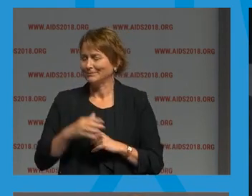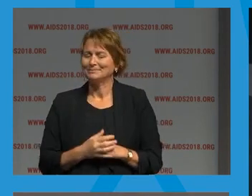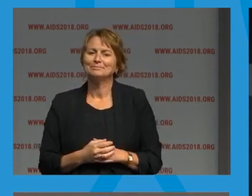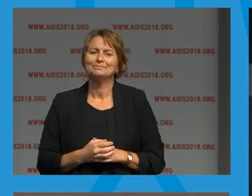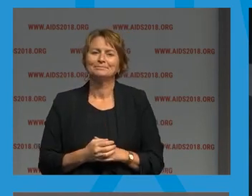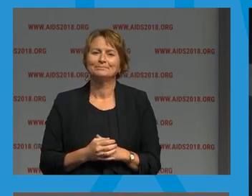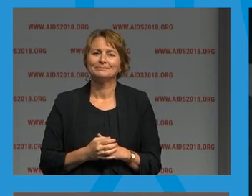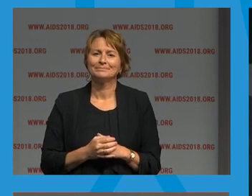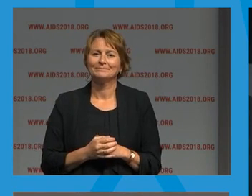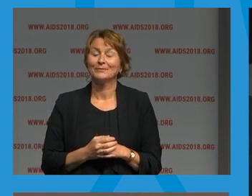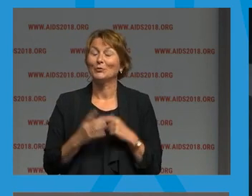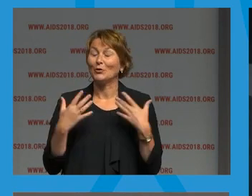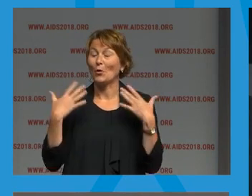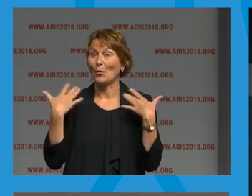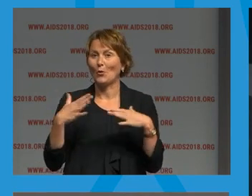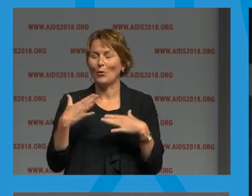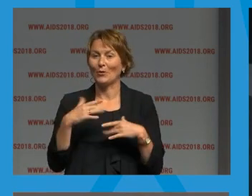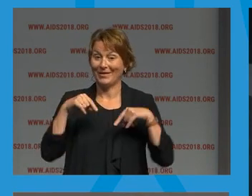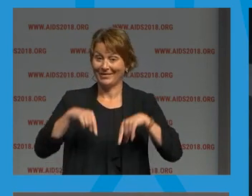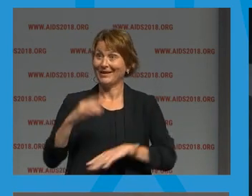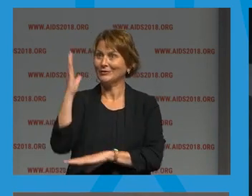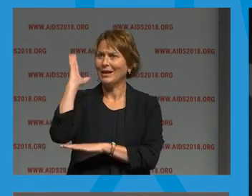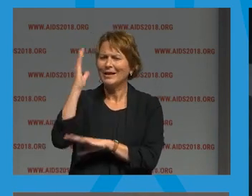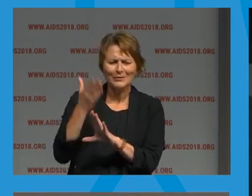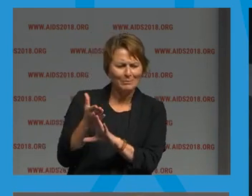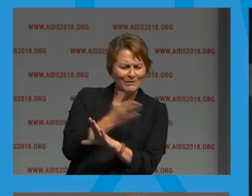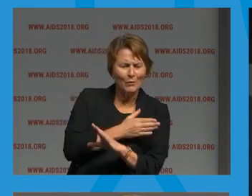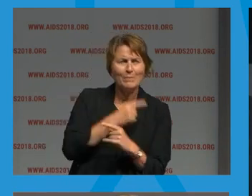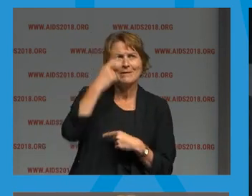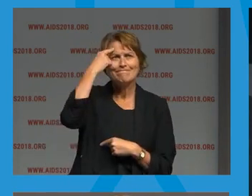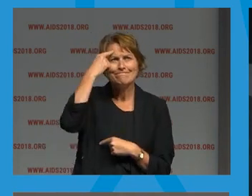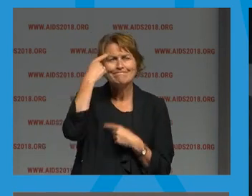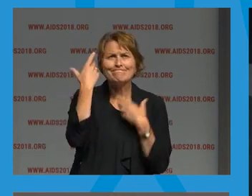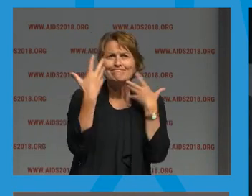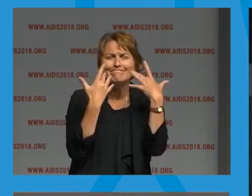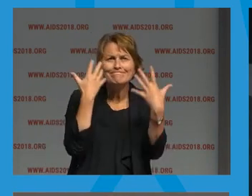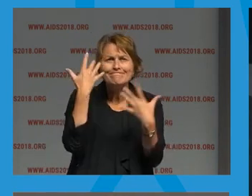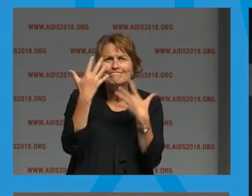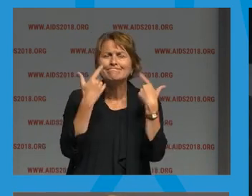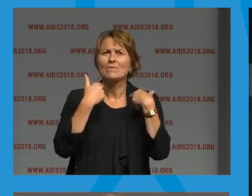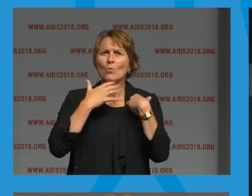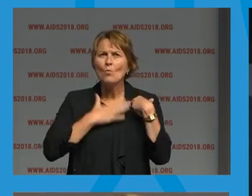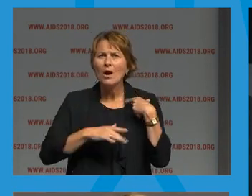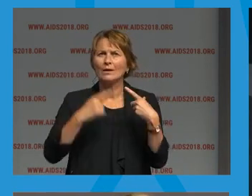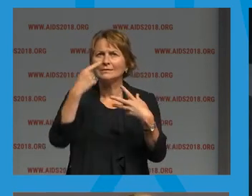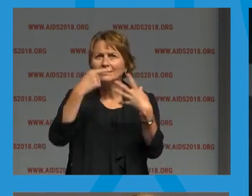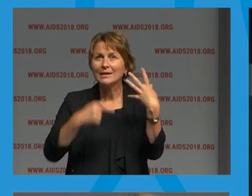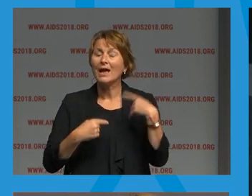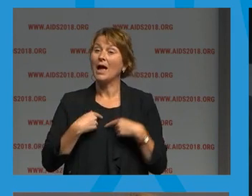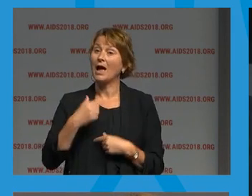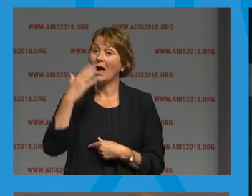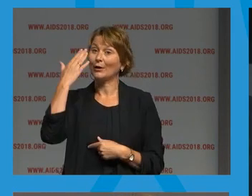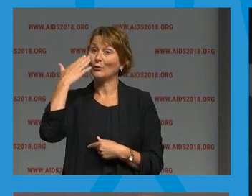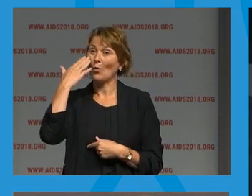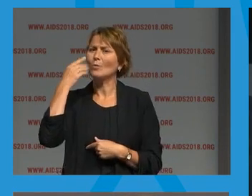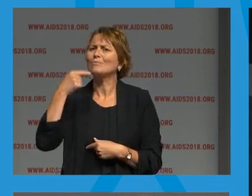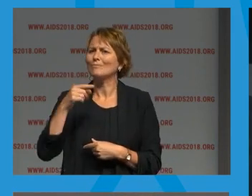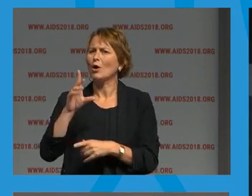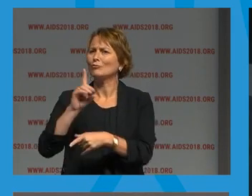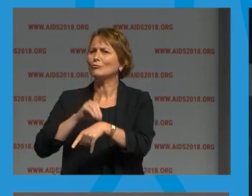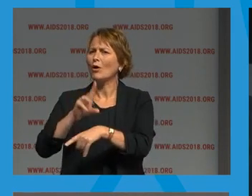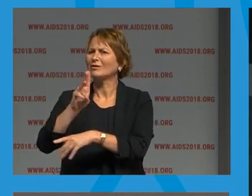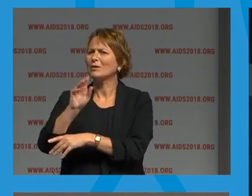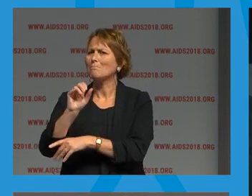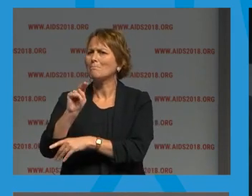was a privilege to prepare for this lecture because although I knew Jonathan Mann, he was iconic to me by the time I met